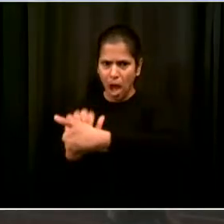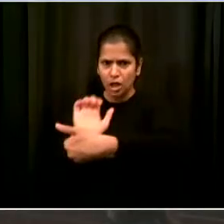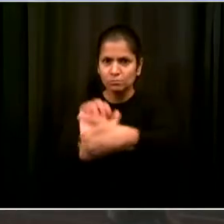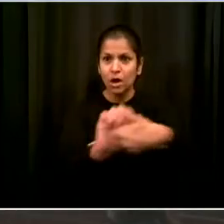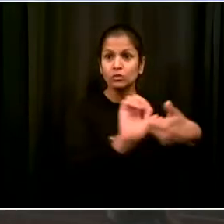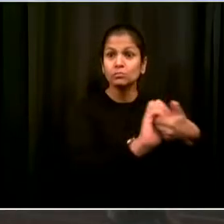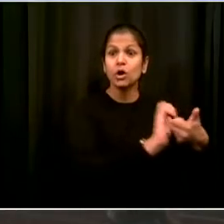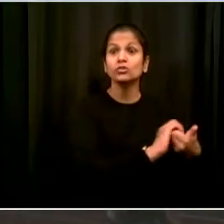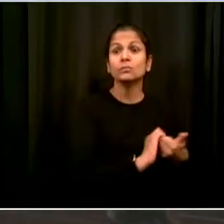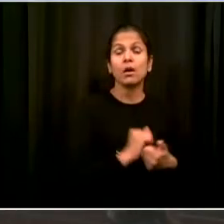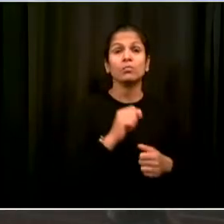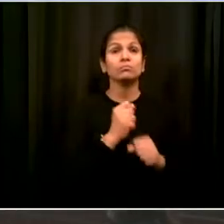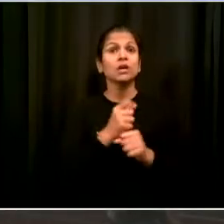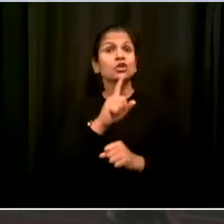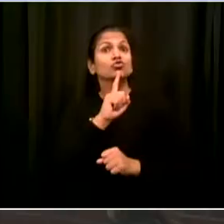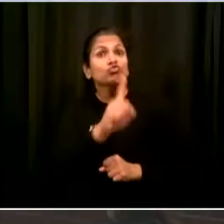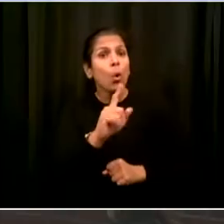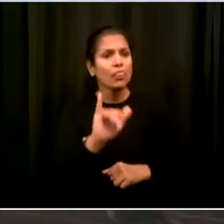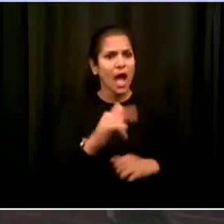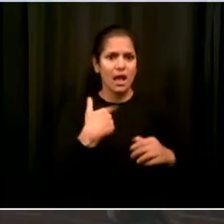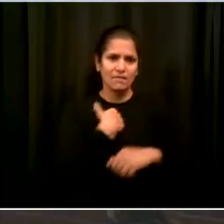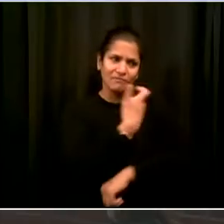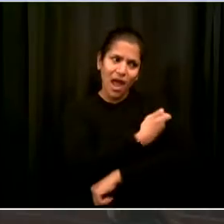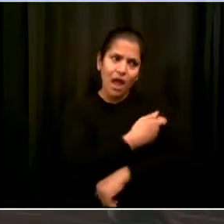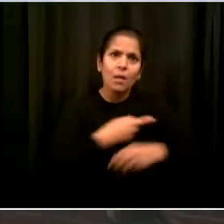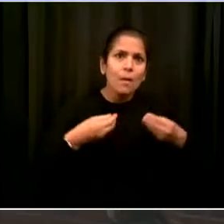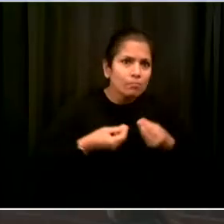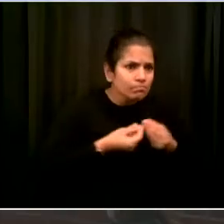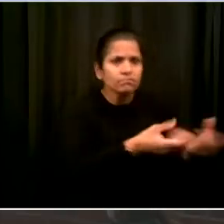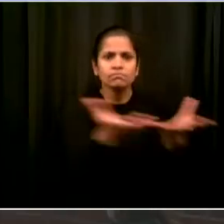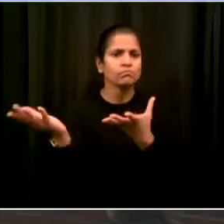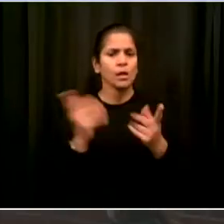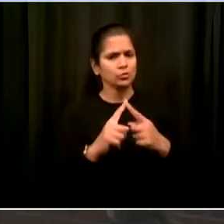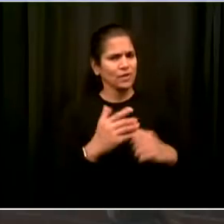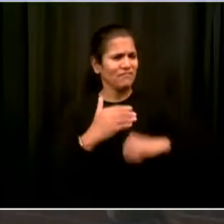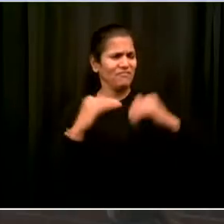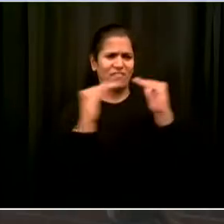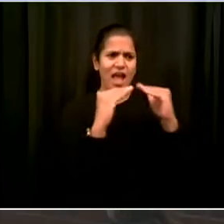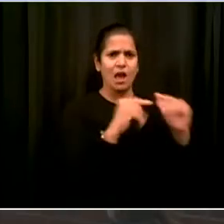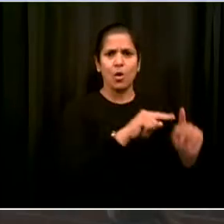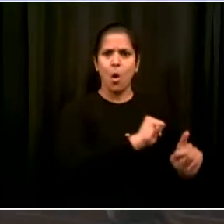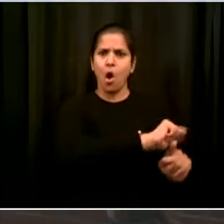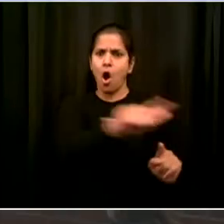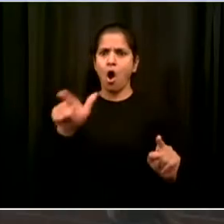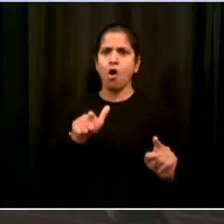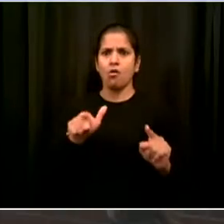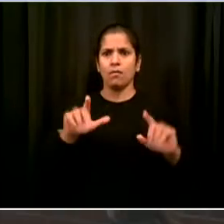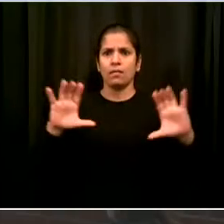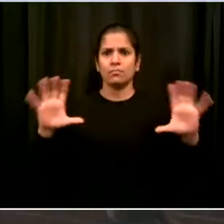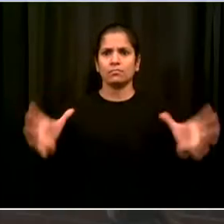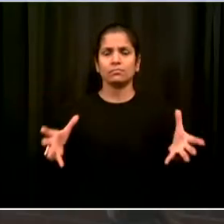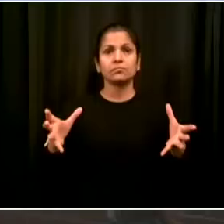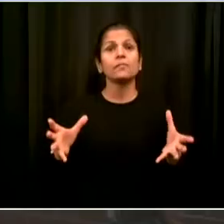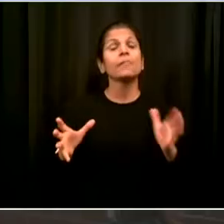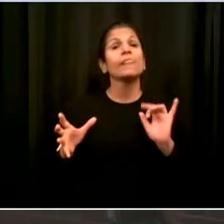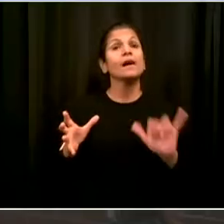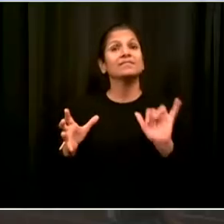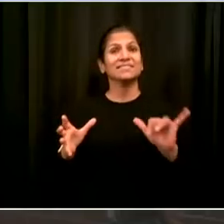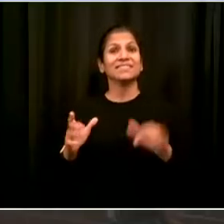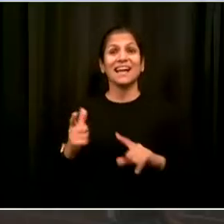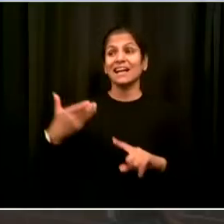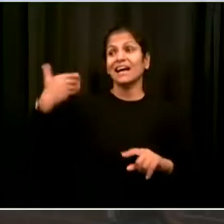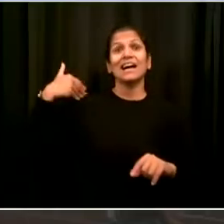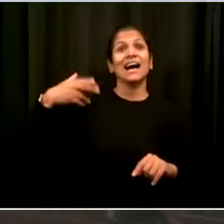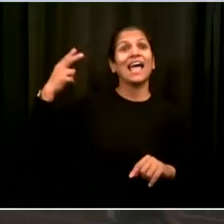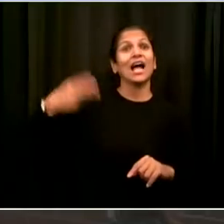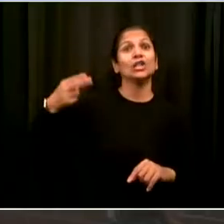community, something that history has stripped of too many government entities. Let me just say that I saw